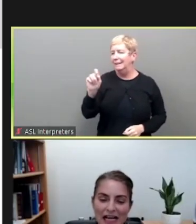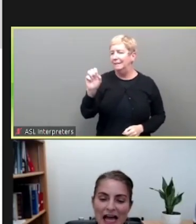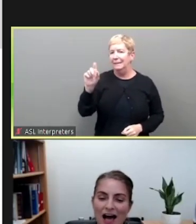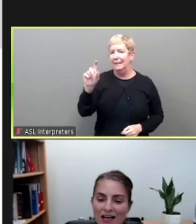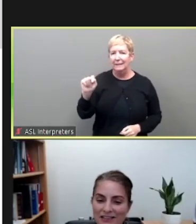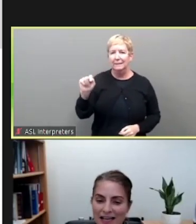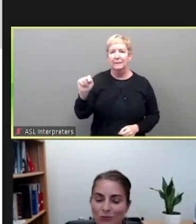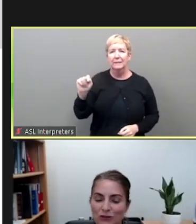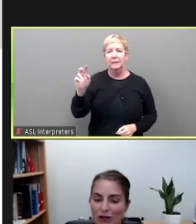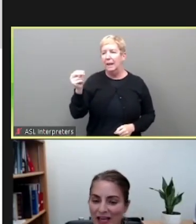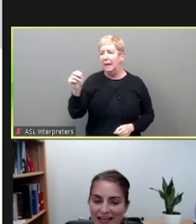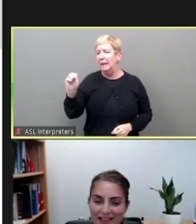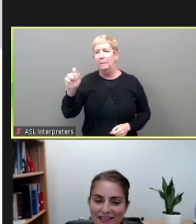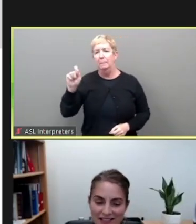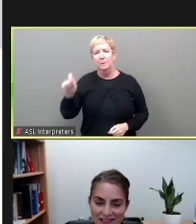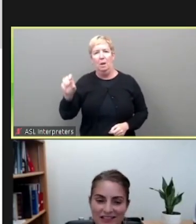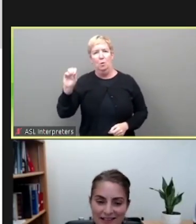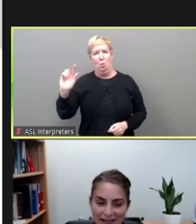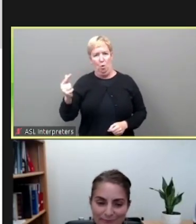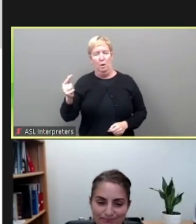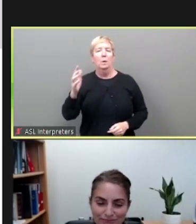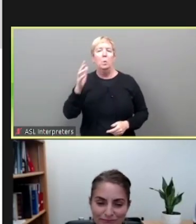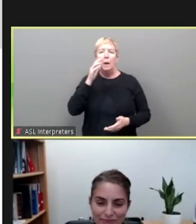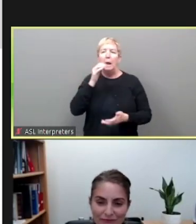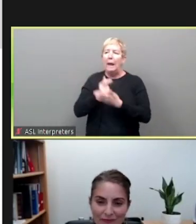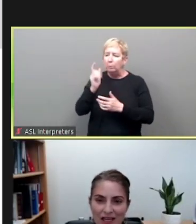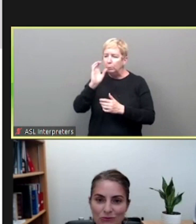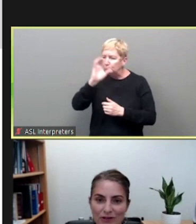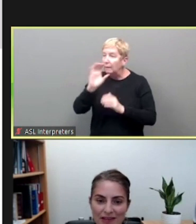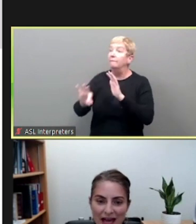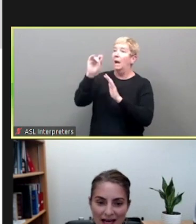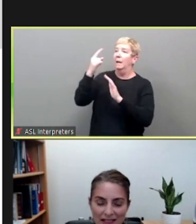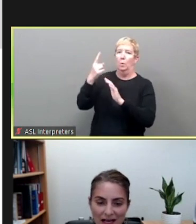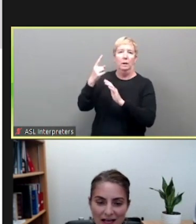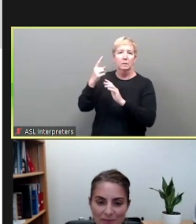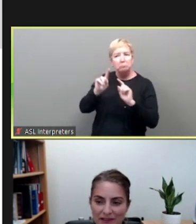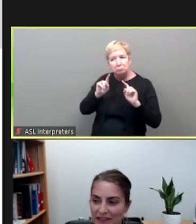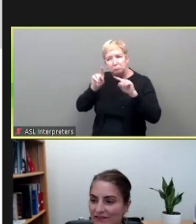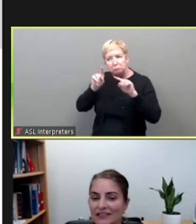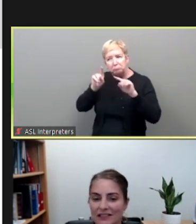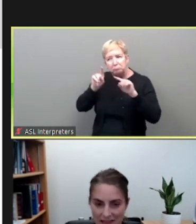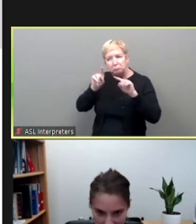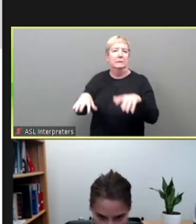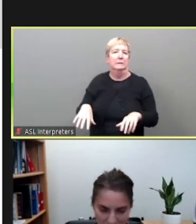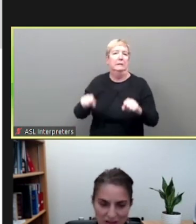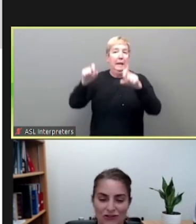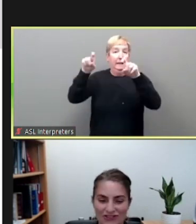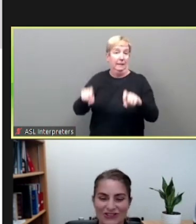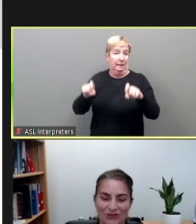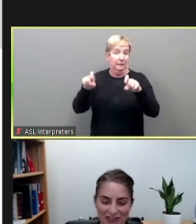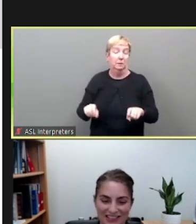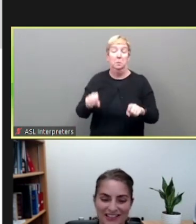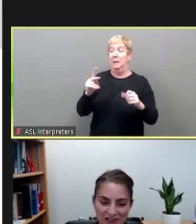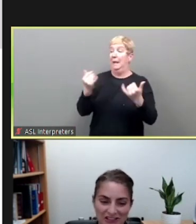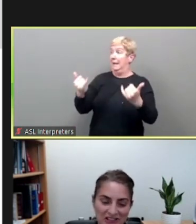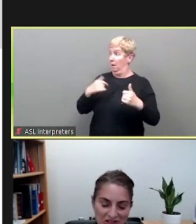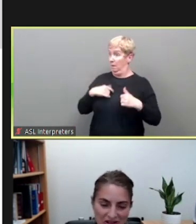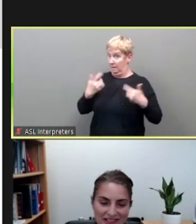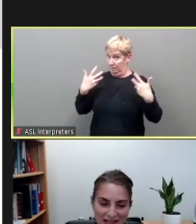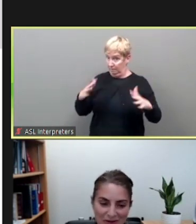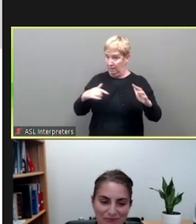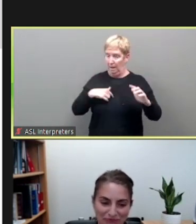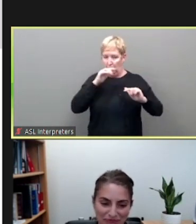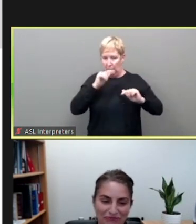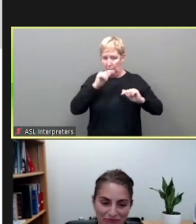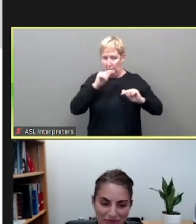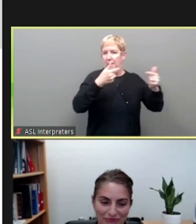findatestnewmexico.org to help locate a testing site. And with that, I believe I'm going to turn this over to Secretary Scrace